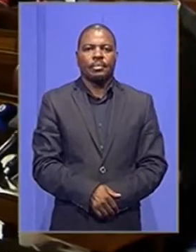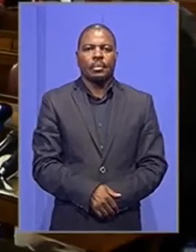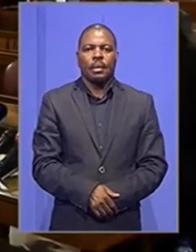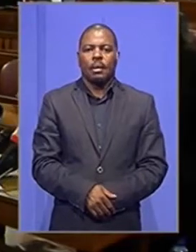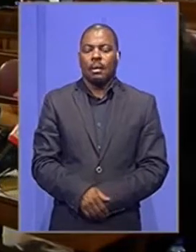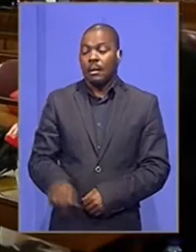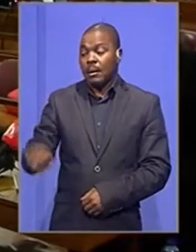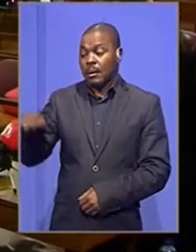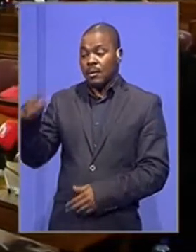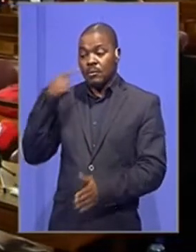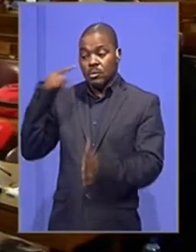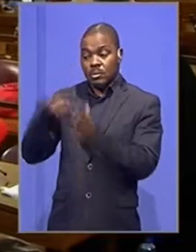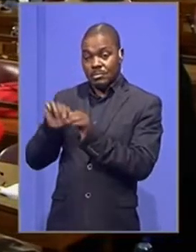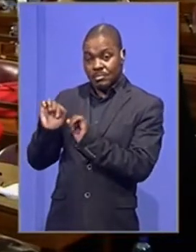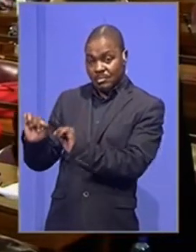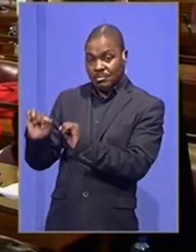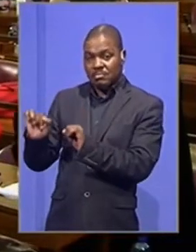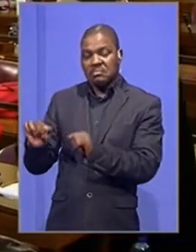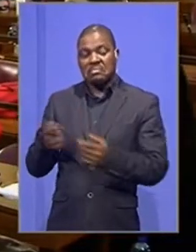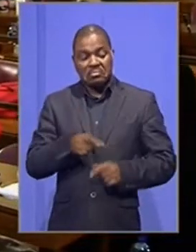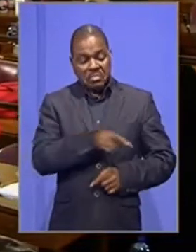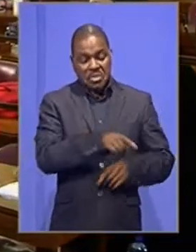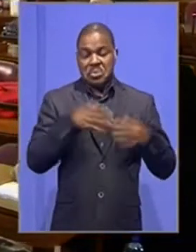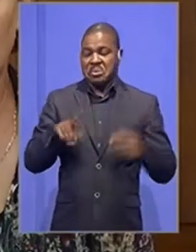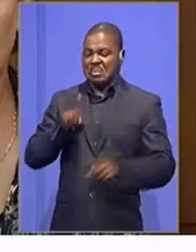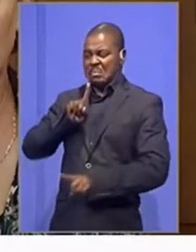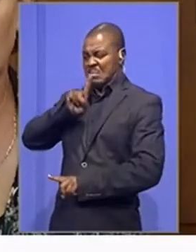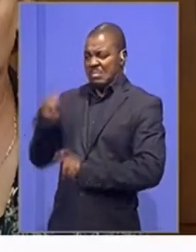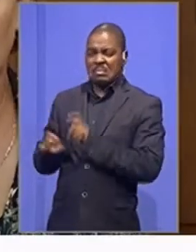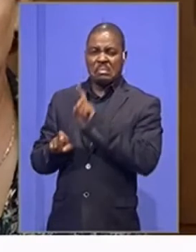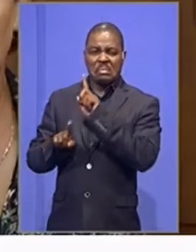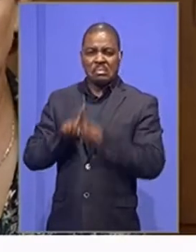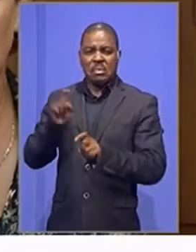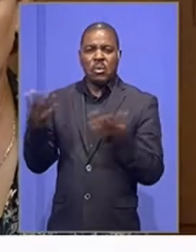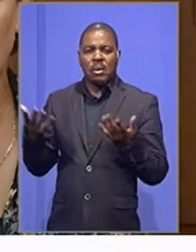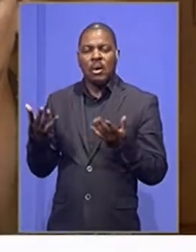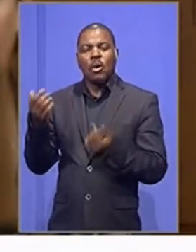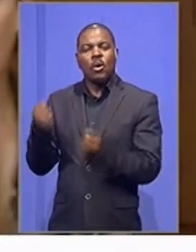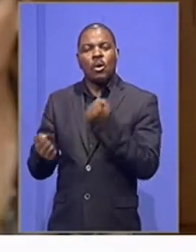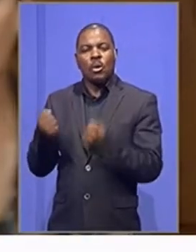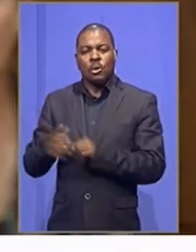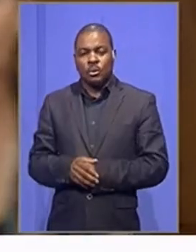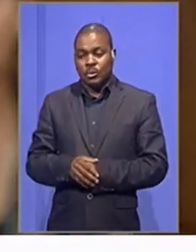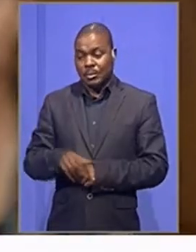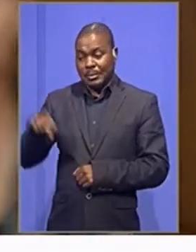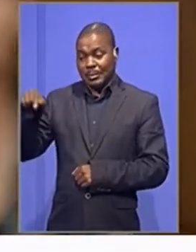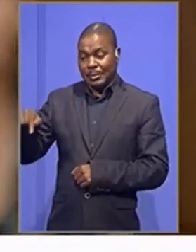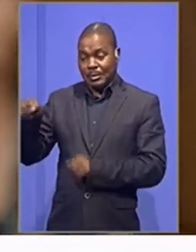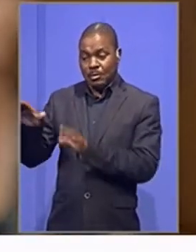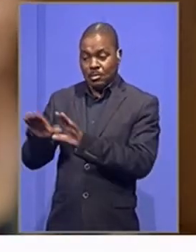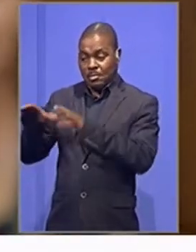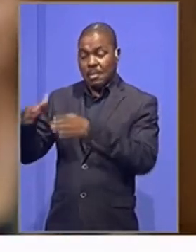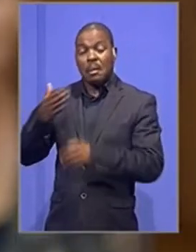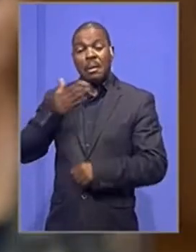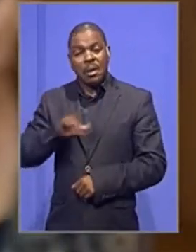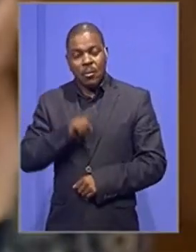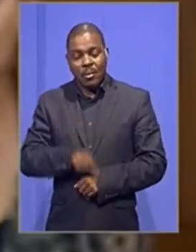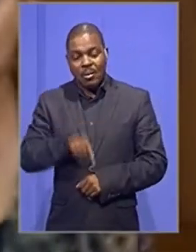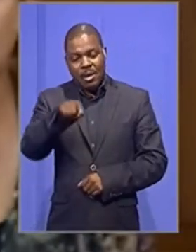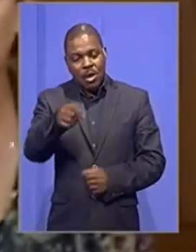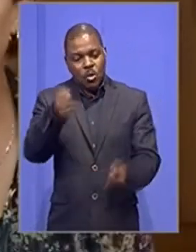Ditlhaselo tša Afriforum di be di lebagane le dipotšišo tše boima kgorongtsheko. Sehlopha sa Afriforum se nyaka kgorotsheko e